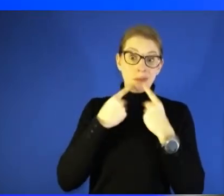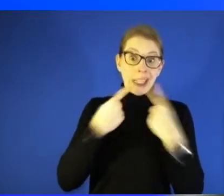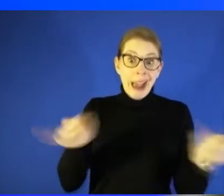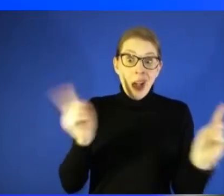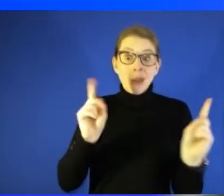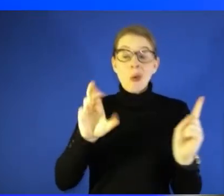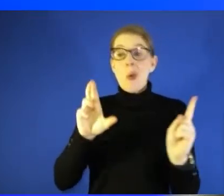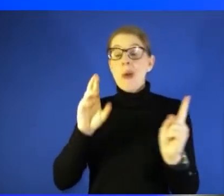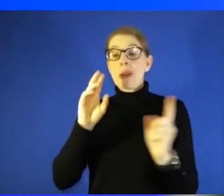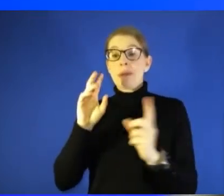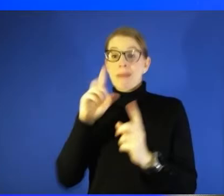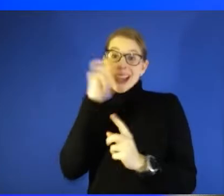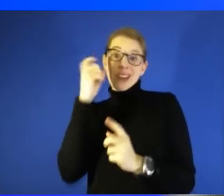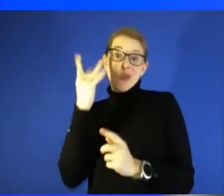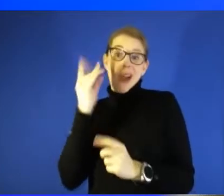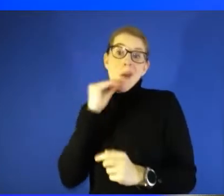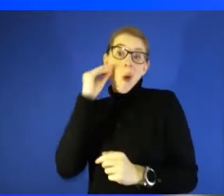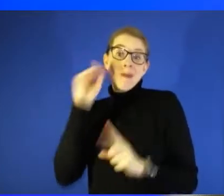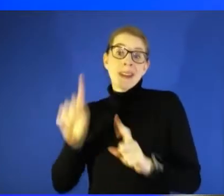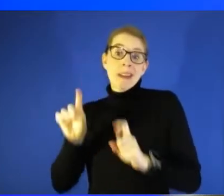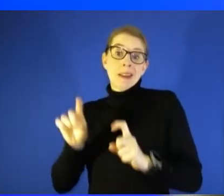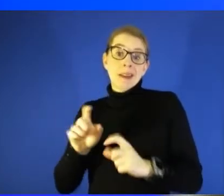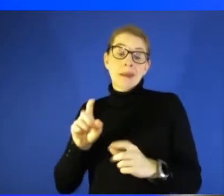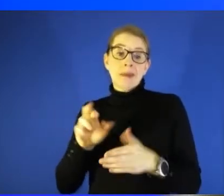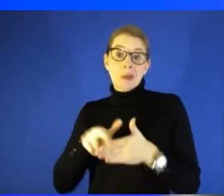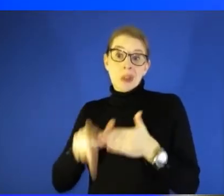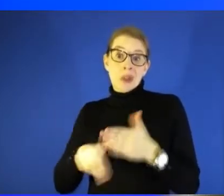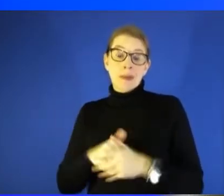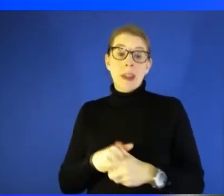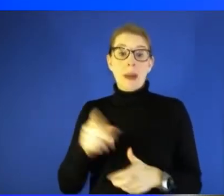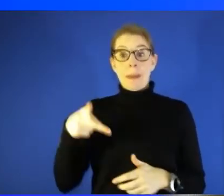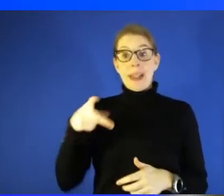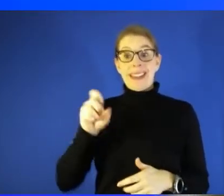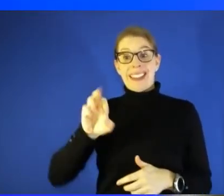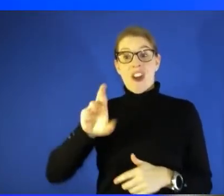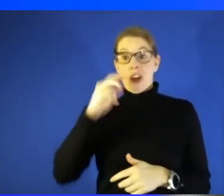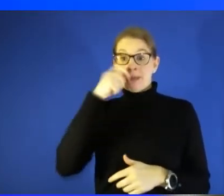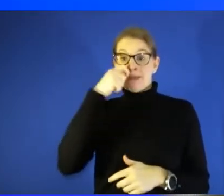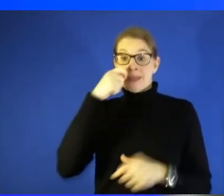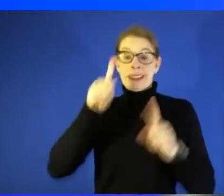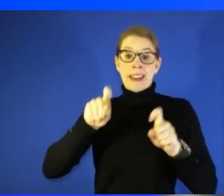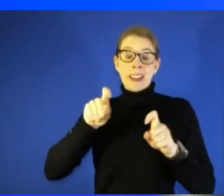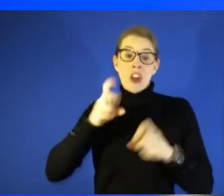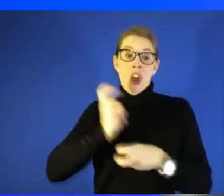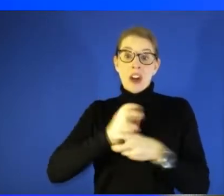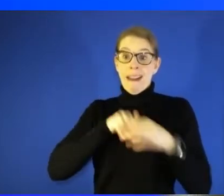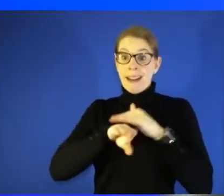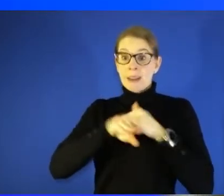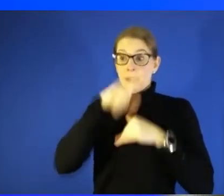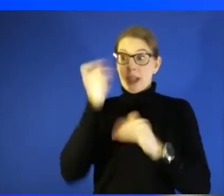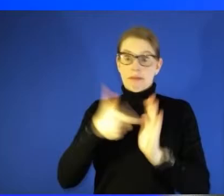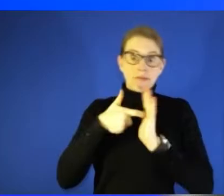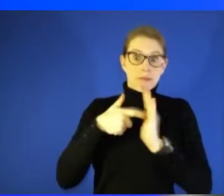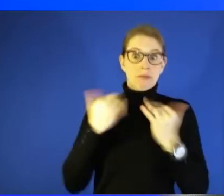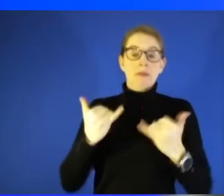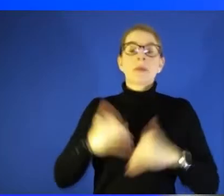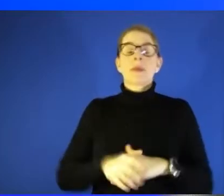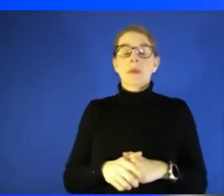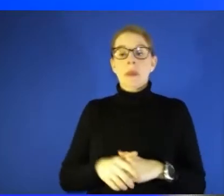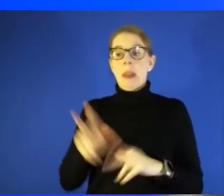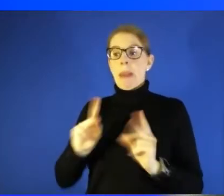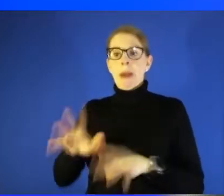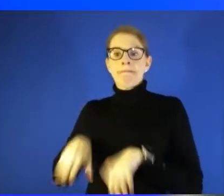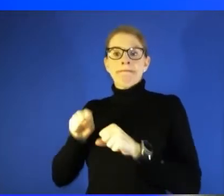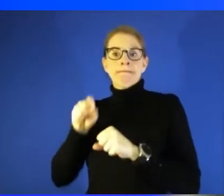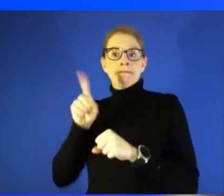glad it's available because some of the PCR testing is harder to access, just because of the demand right now. So if folks are doing that at home